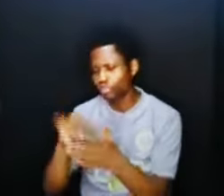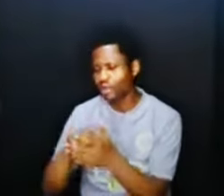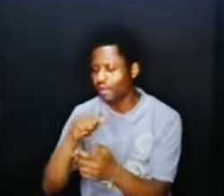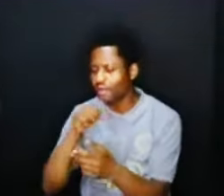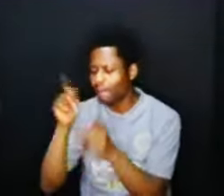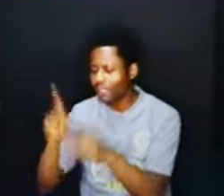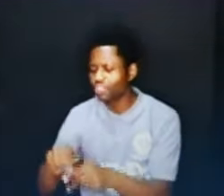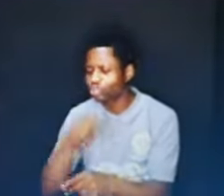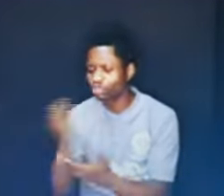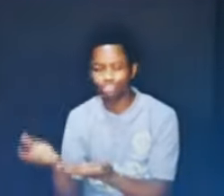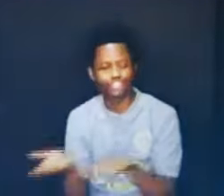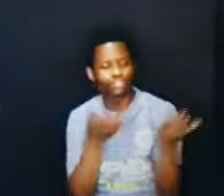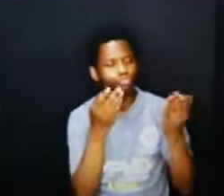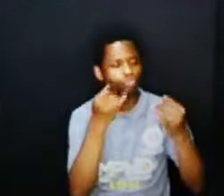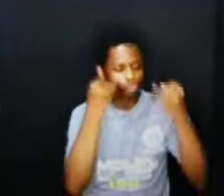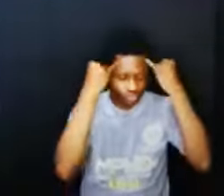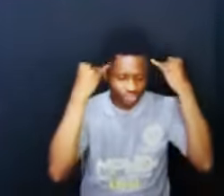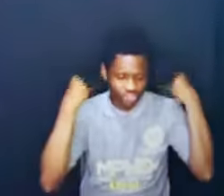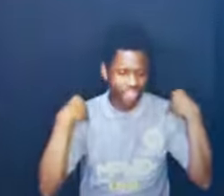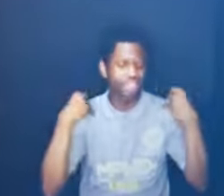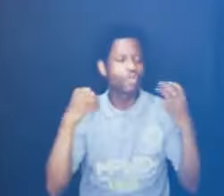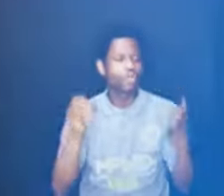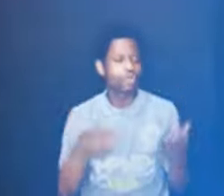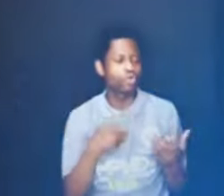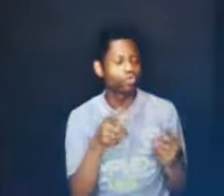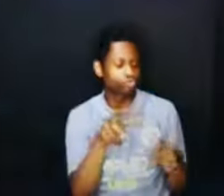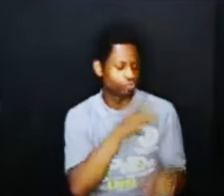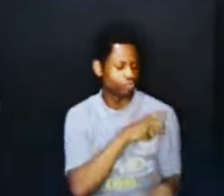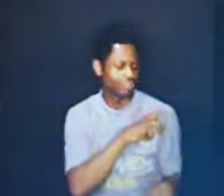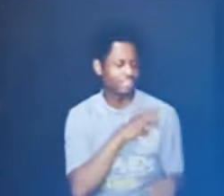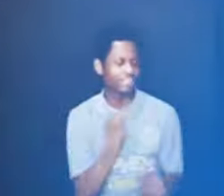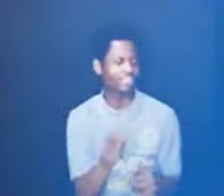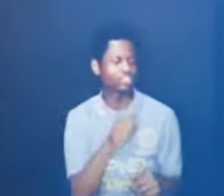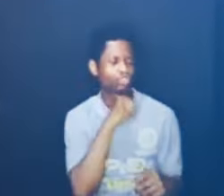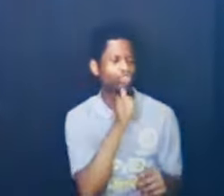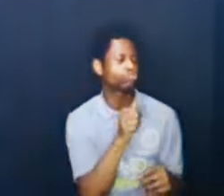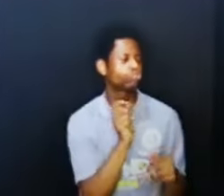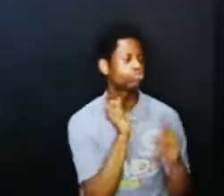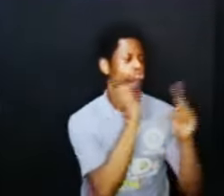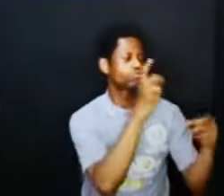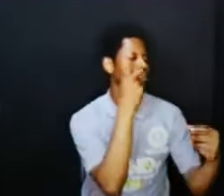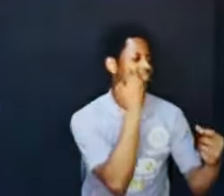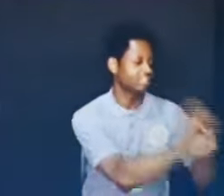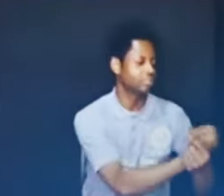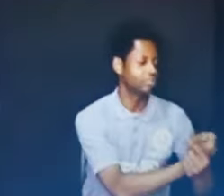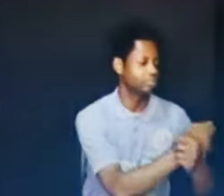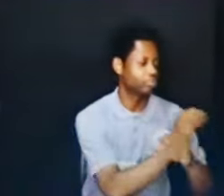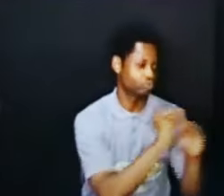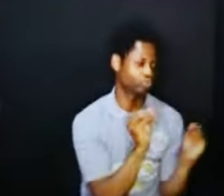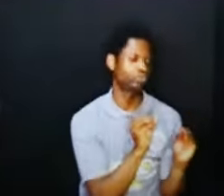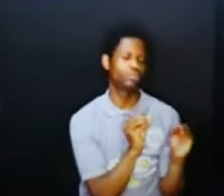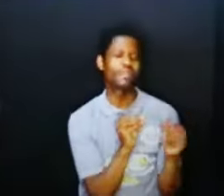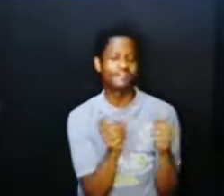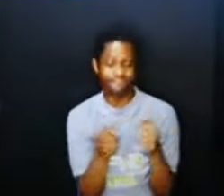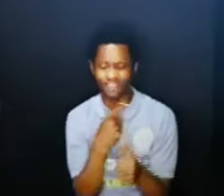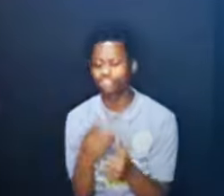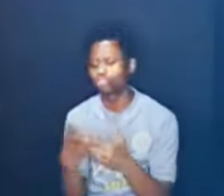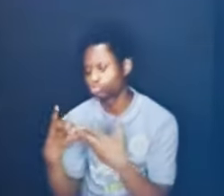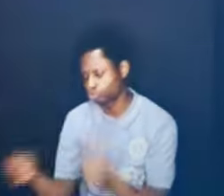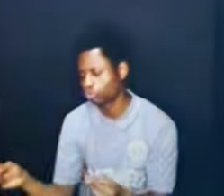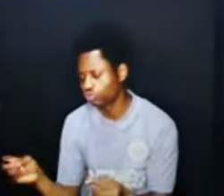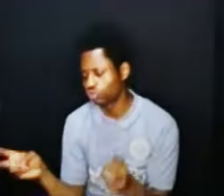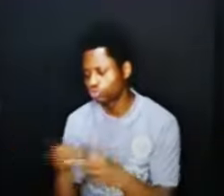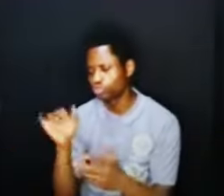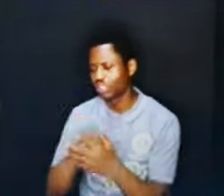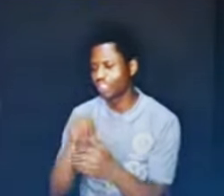over to the officer, and you may be thrown into prison. Now, when you uncrobo for what kind son, when you know a mum and